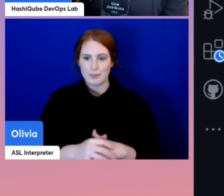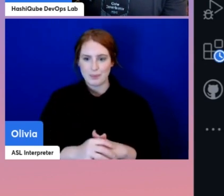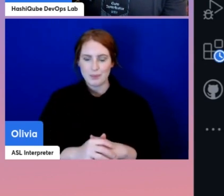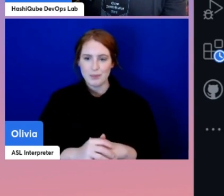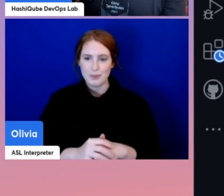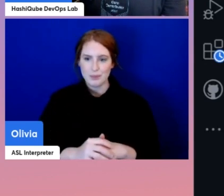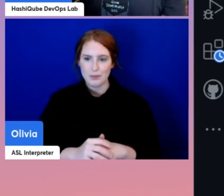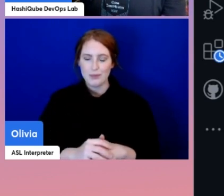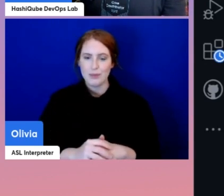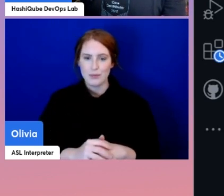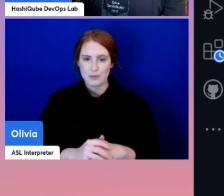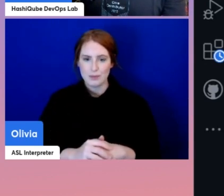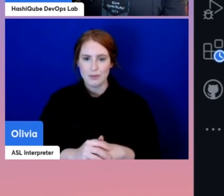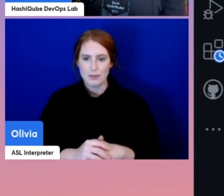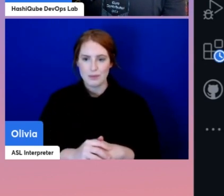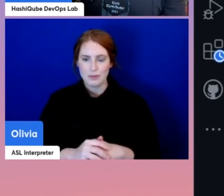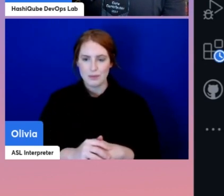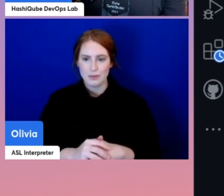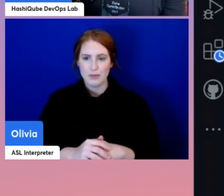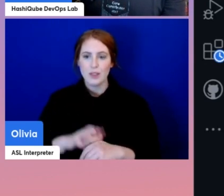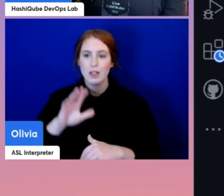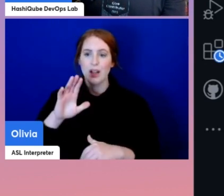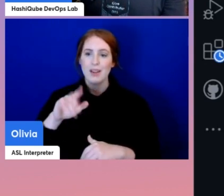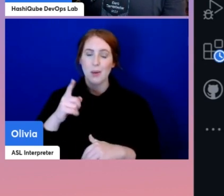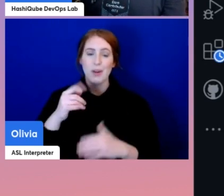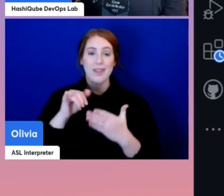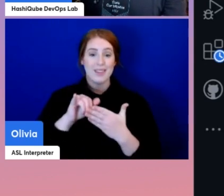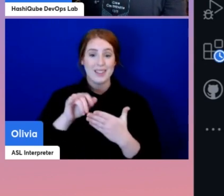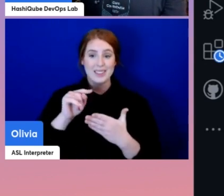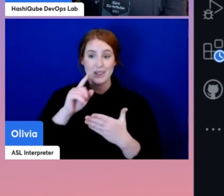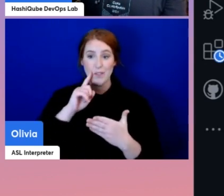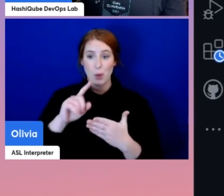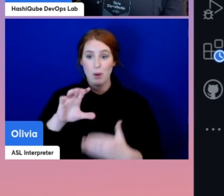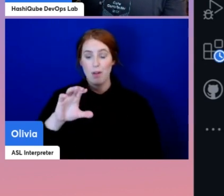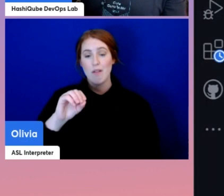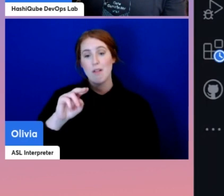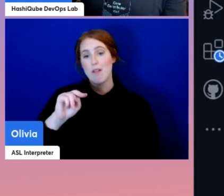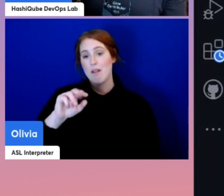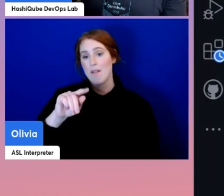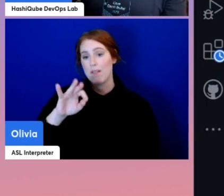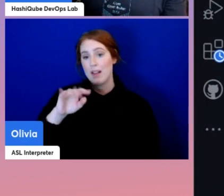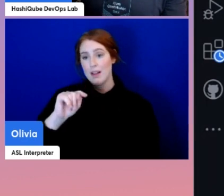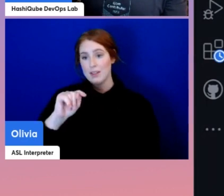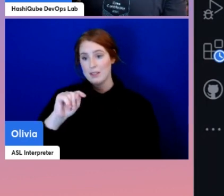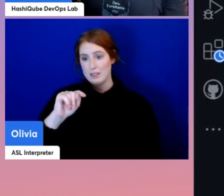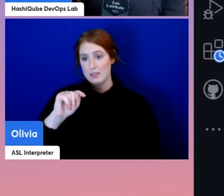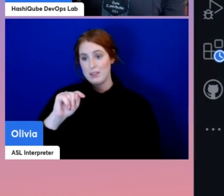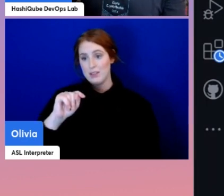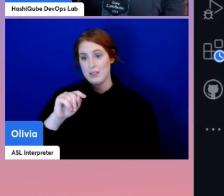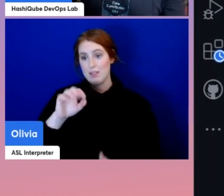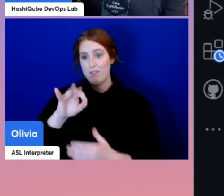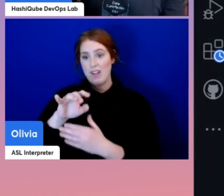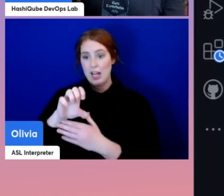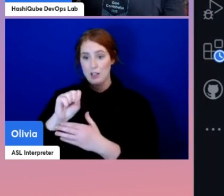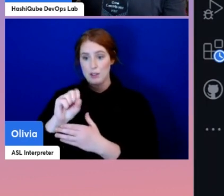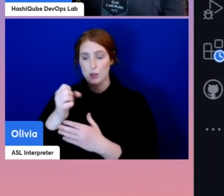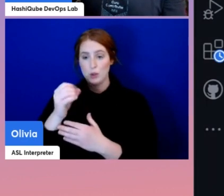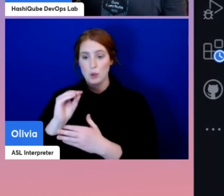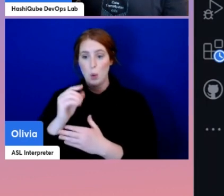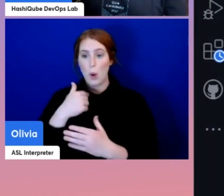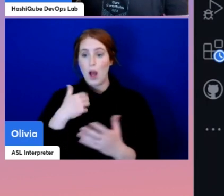that is it for the config files. Now, I would like to just show you